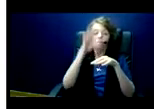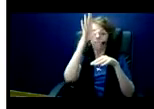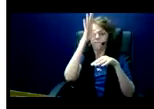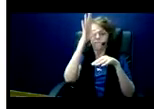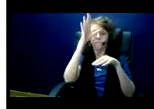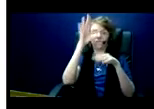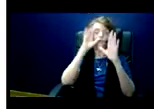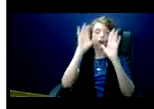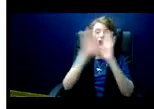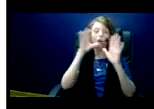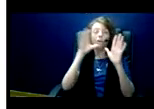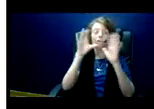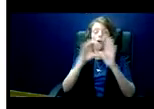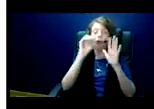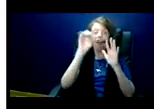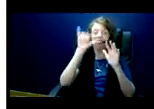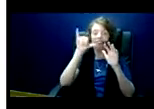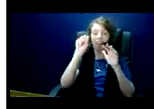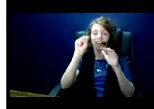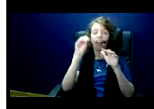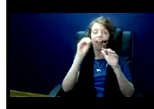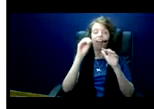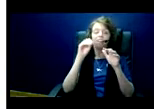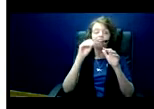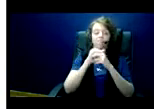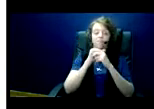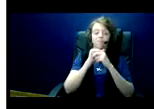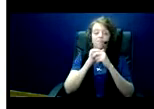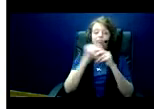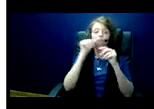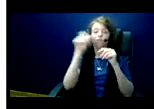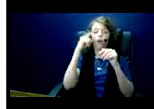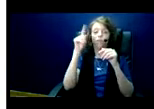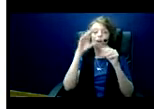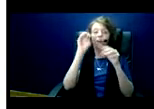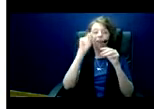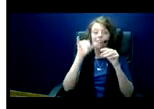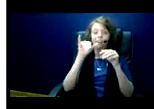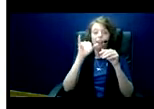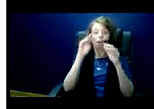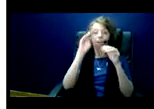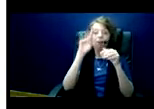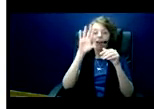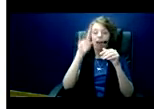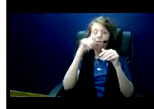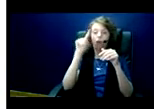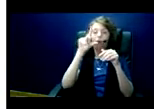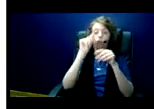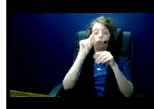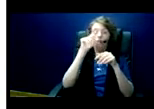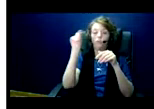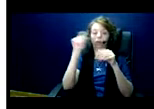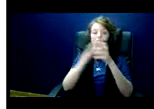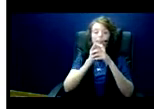on Thursday, tomorrow, please join your state cohort for the weekly meetup. So the 2020 Mid-Atlantic